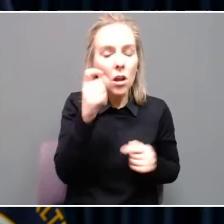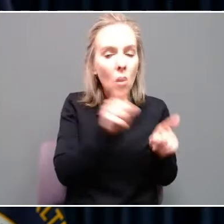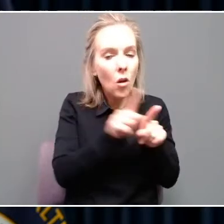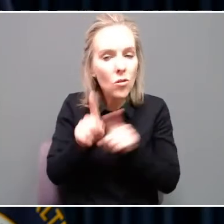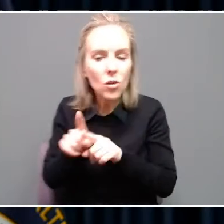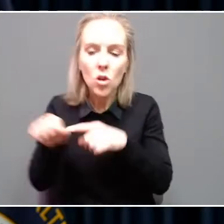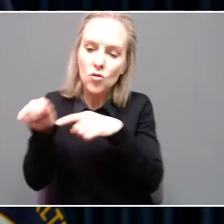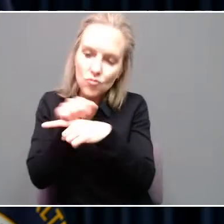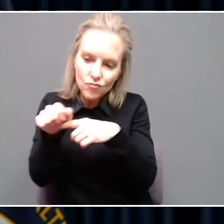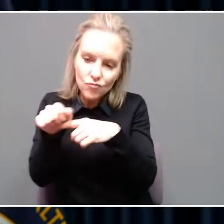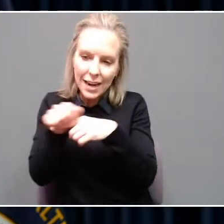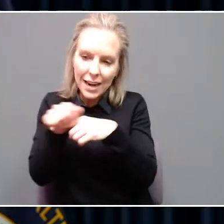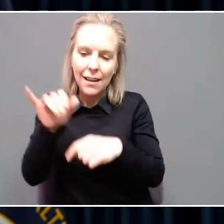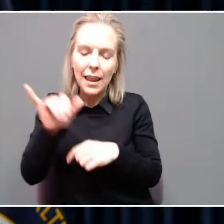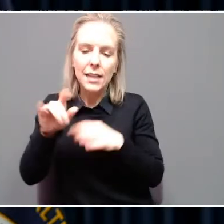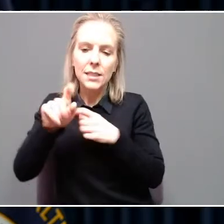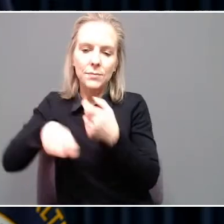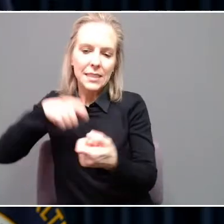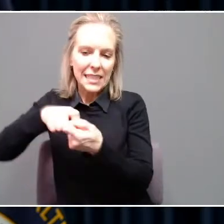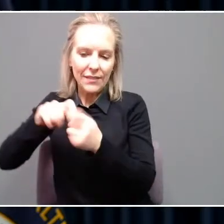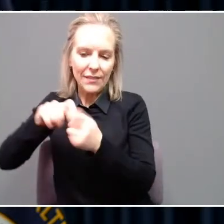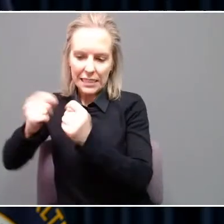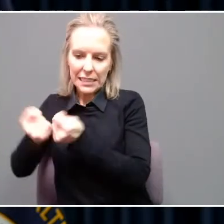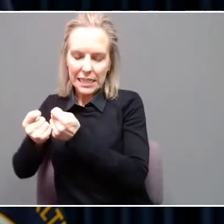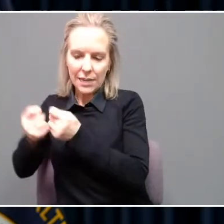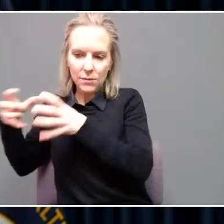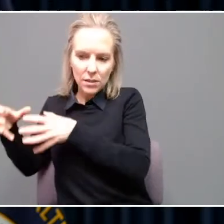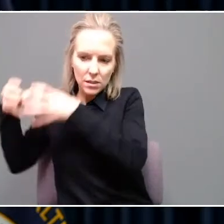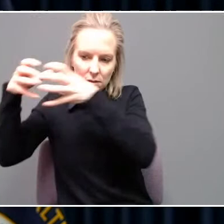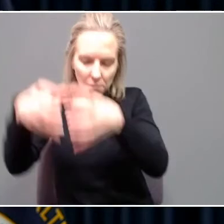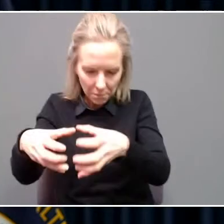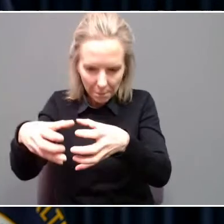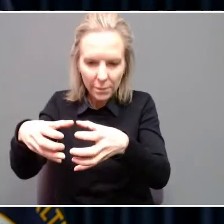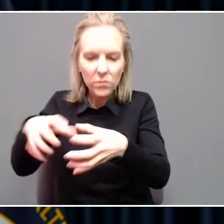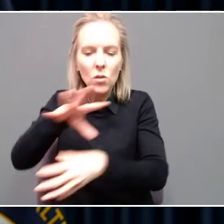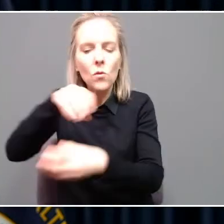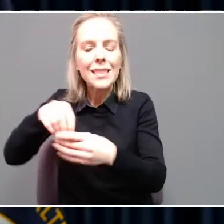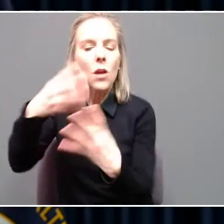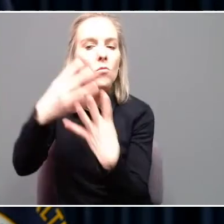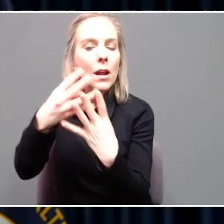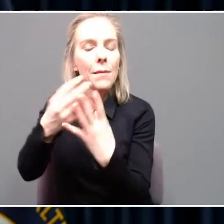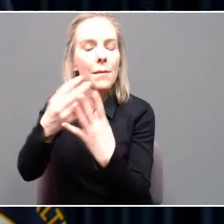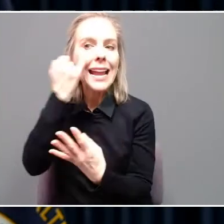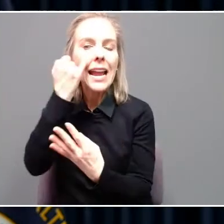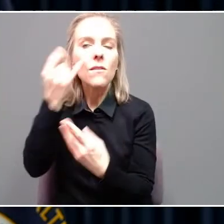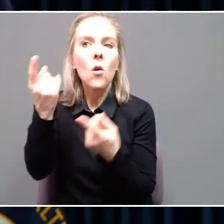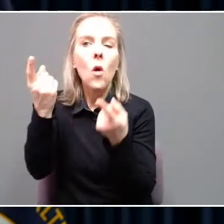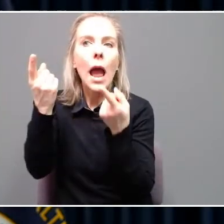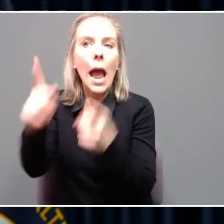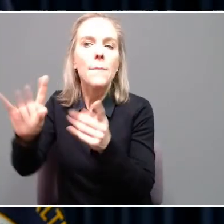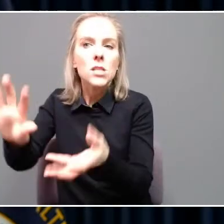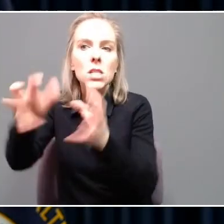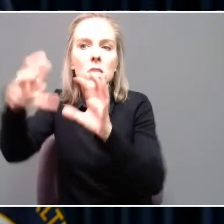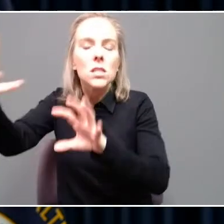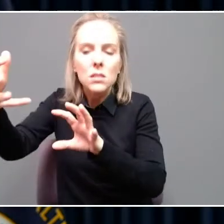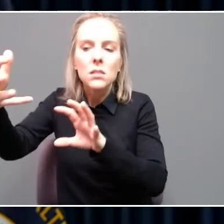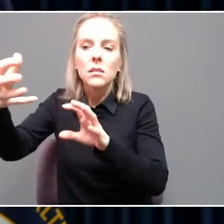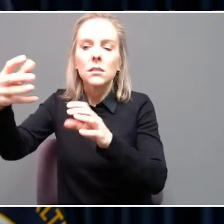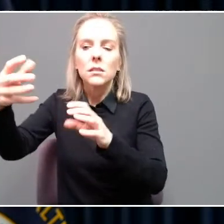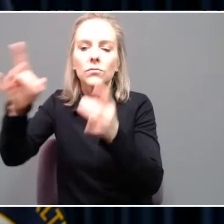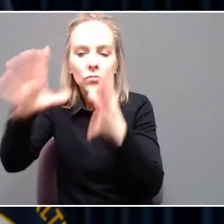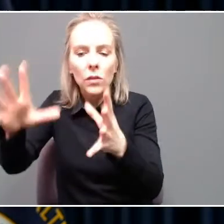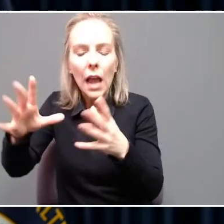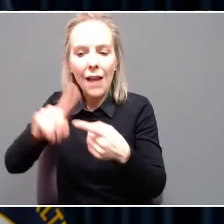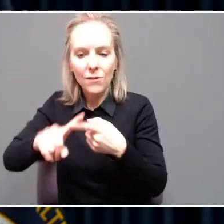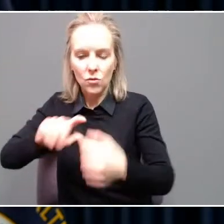the CERT teams that are in our prisons. When there is a major incident, we have to be able to establish order quickly. That's